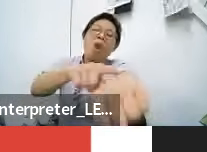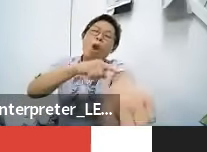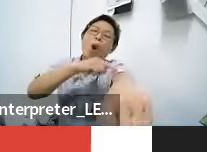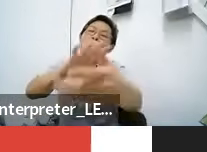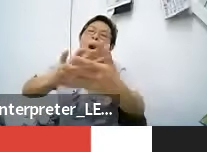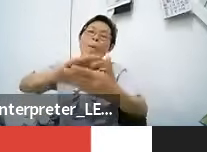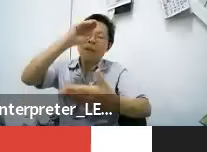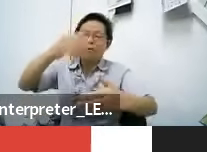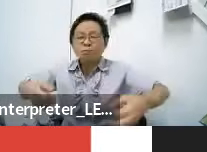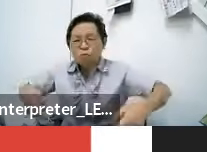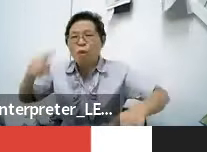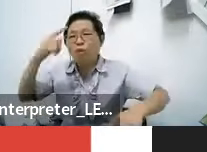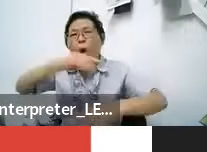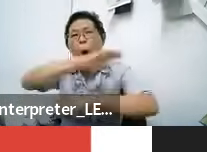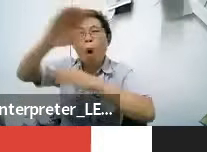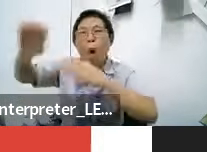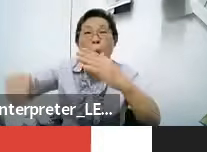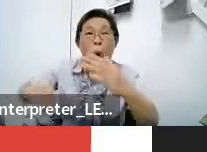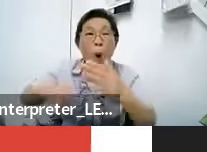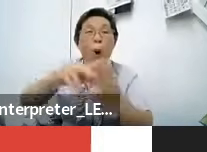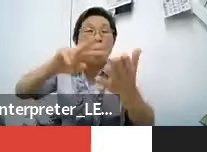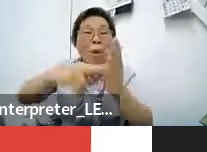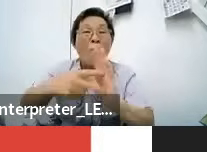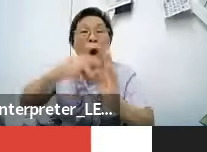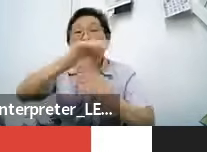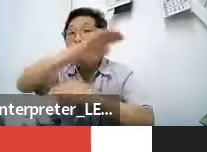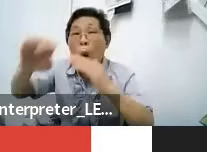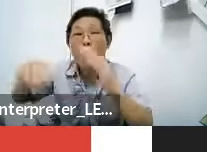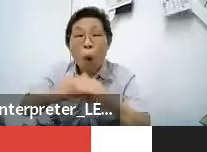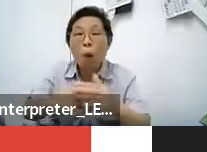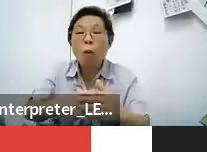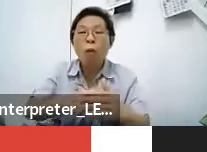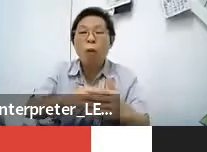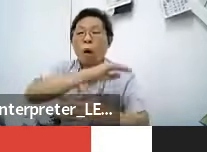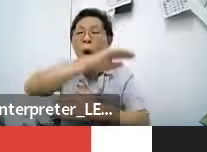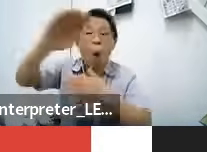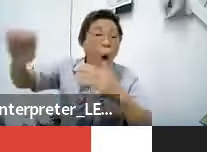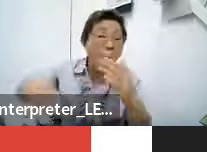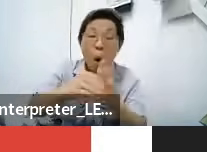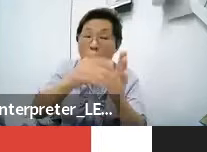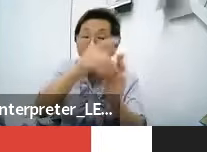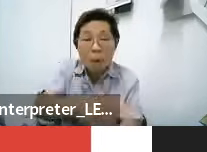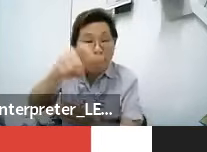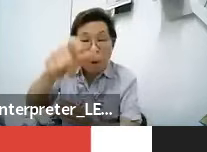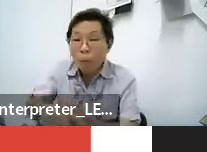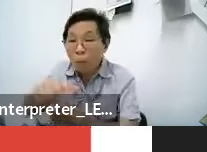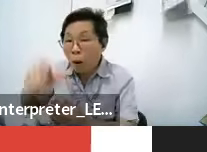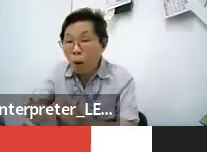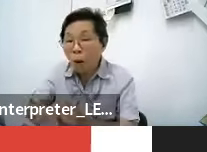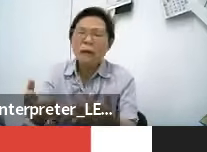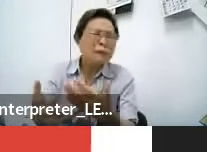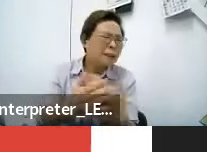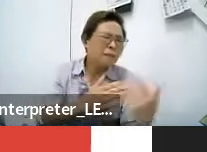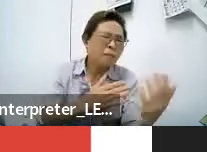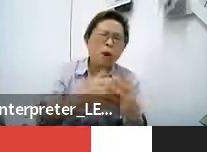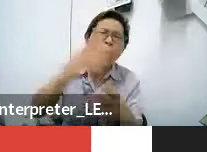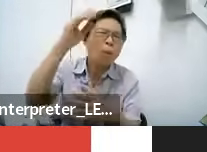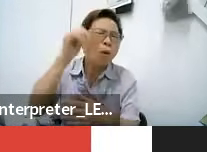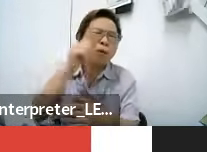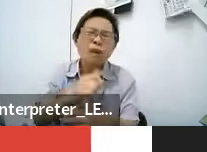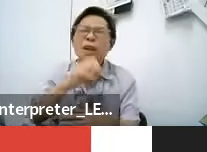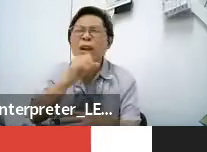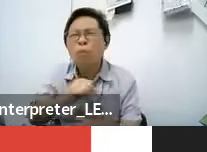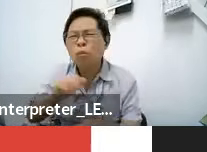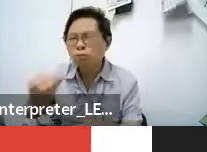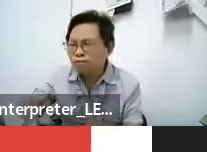for all. So when we say all people, we mean all people, irrespective of sex, age,